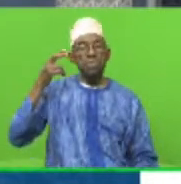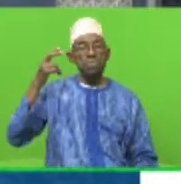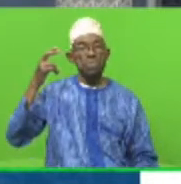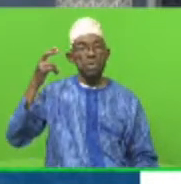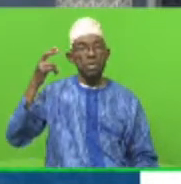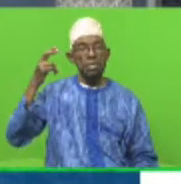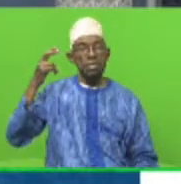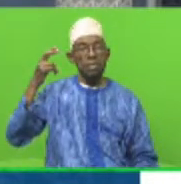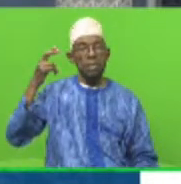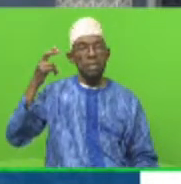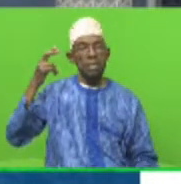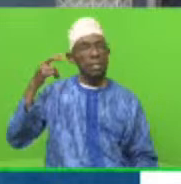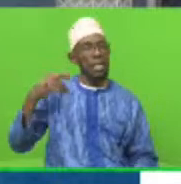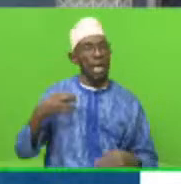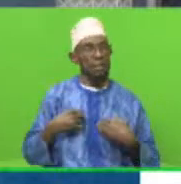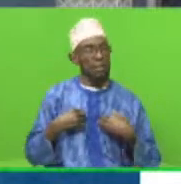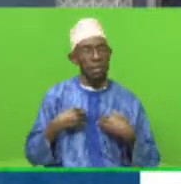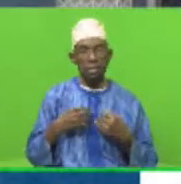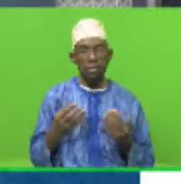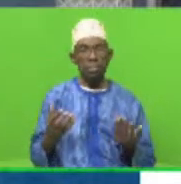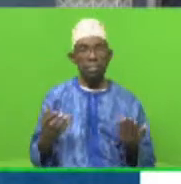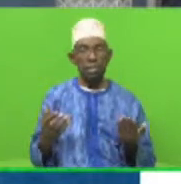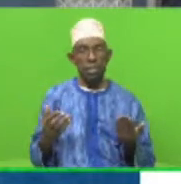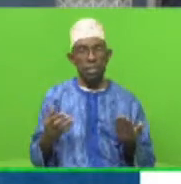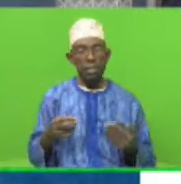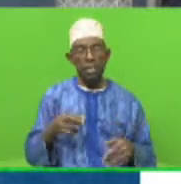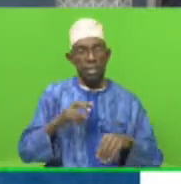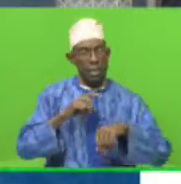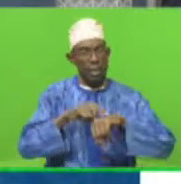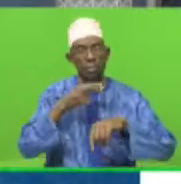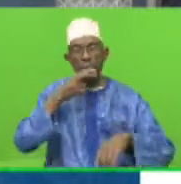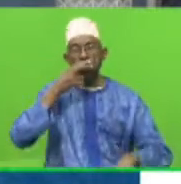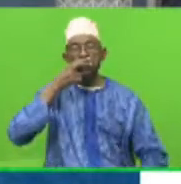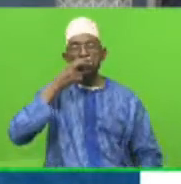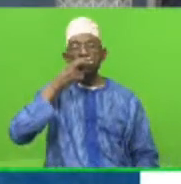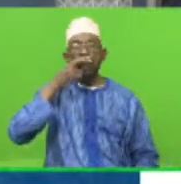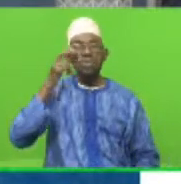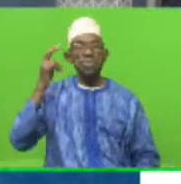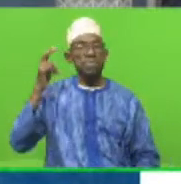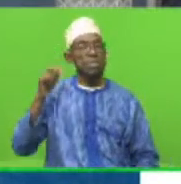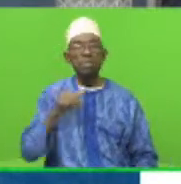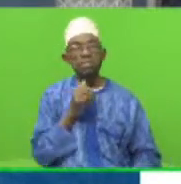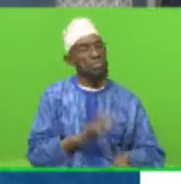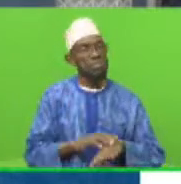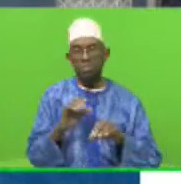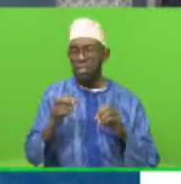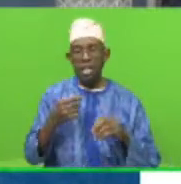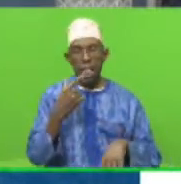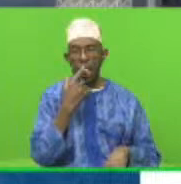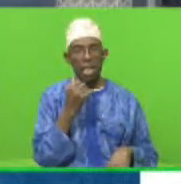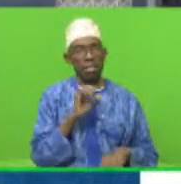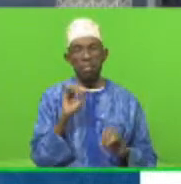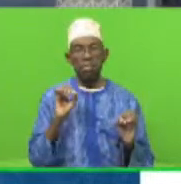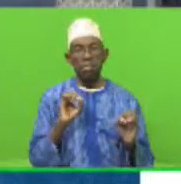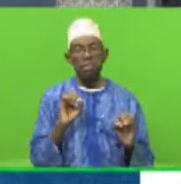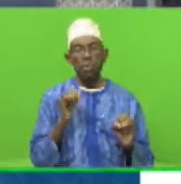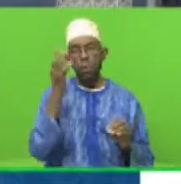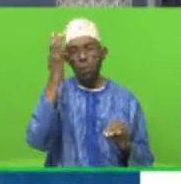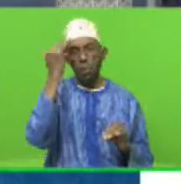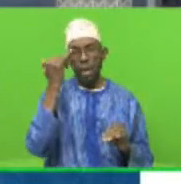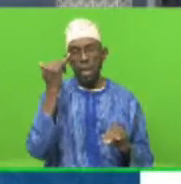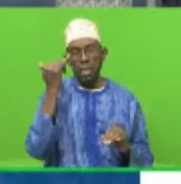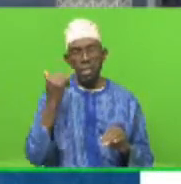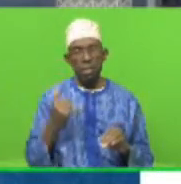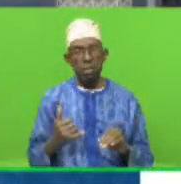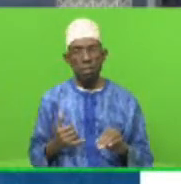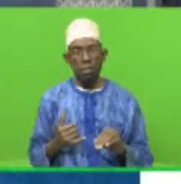not, you know, it doesn't have a sweet smell. When you smoke, it is not good, you know, you don't have any good taste, but you still do it. Why? Because your